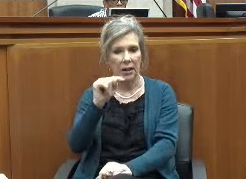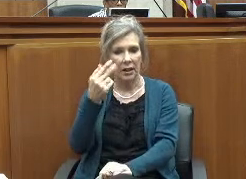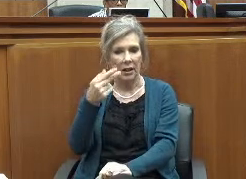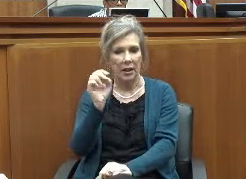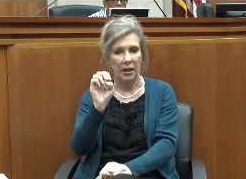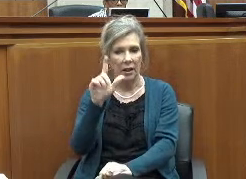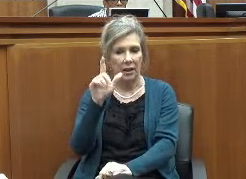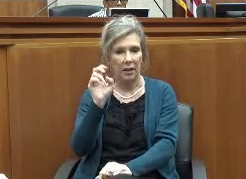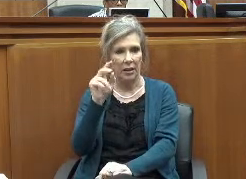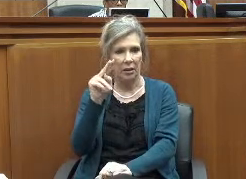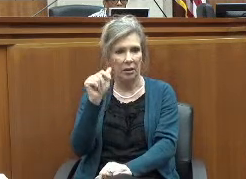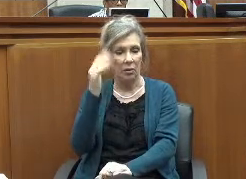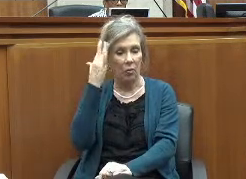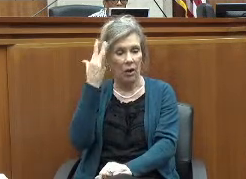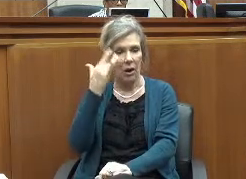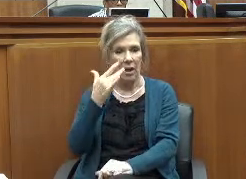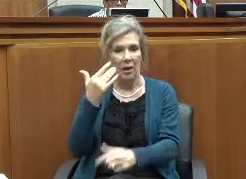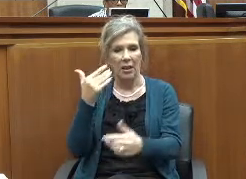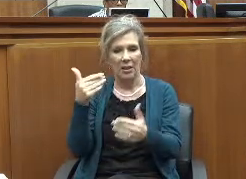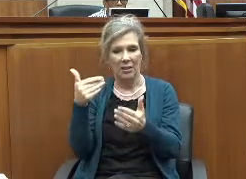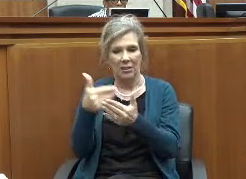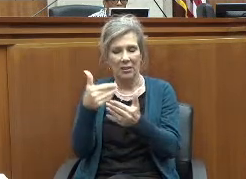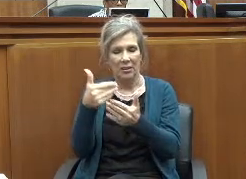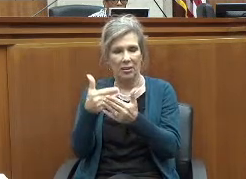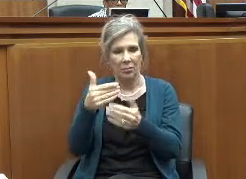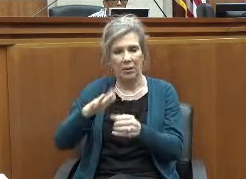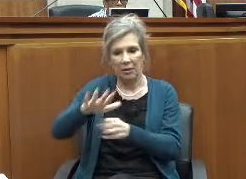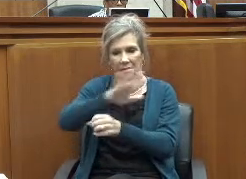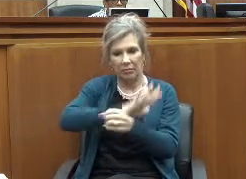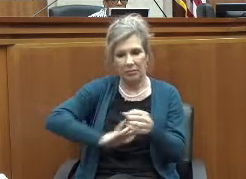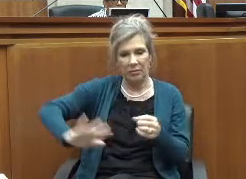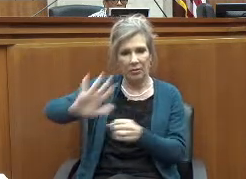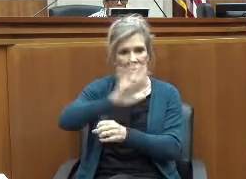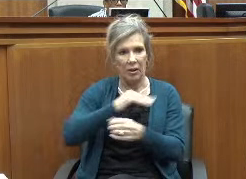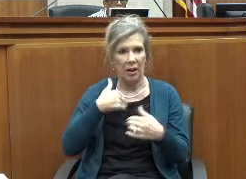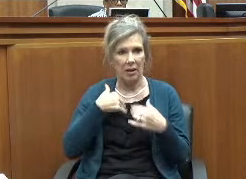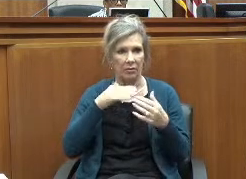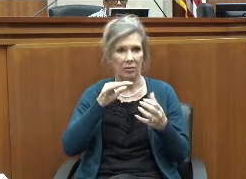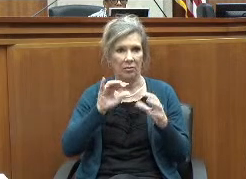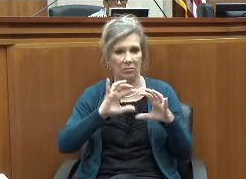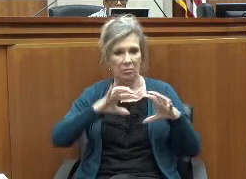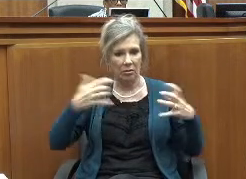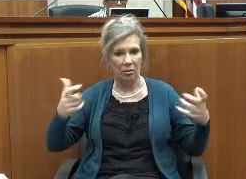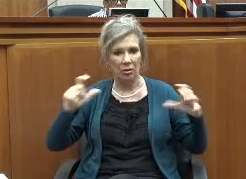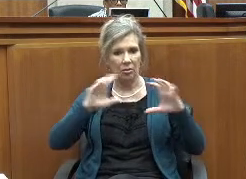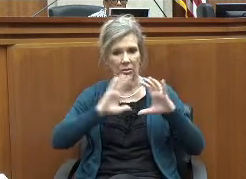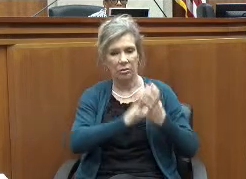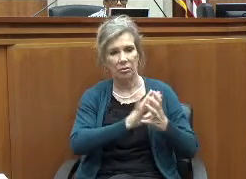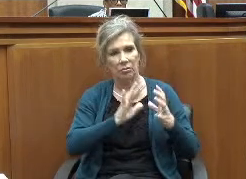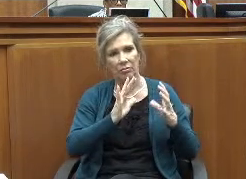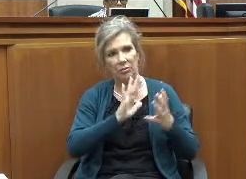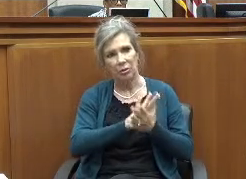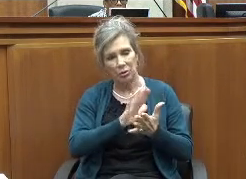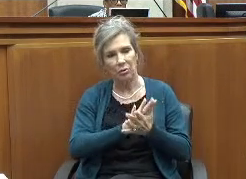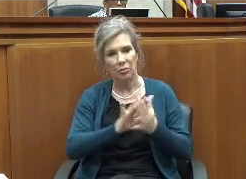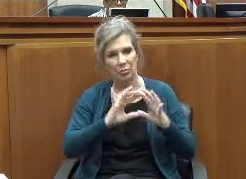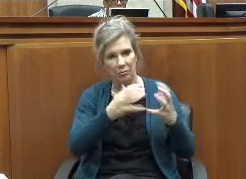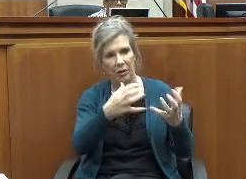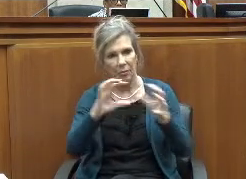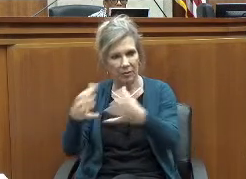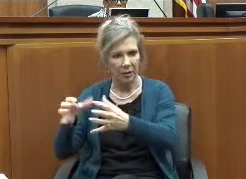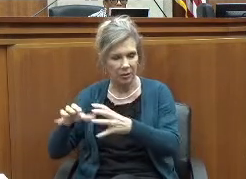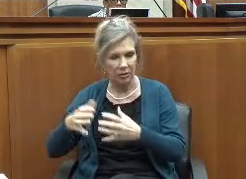several large student populations that LACA aims to serve, as well as our openness to work with the district